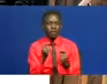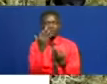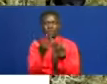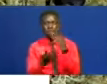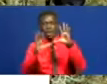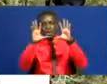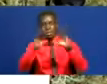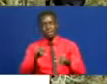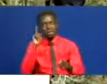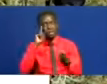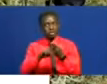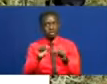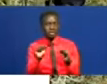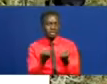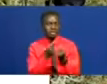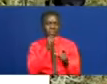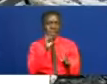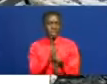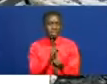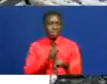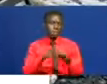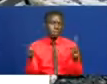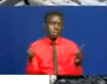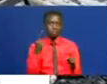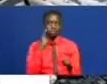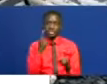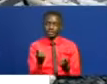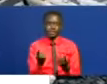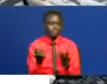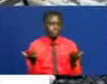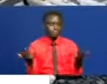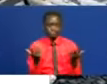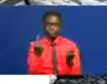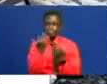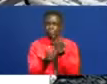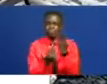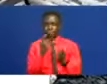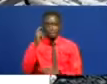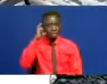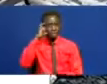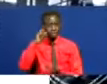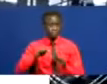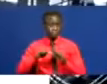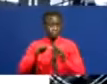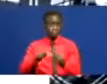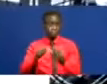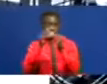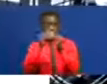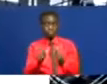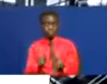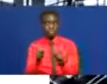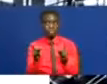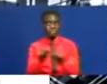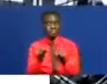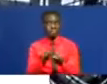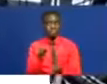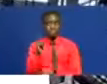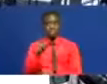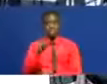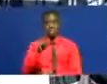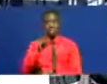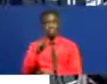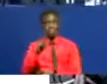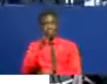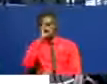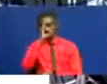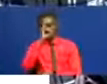their efforts were thwarted by the raging inferno. Limuru Police Commander Philip Mwaine said investigations are underway